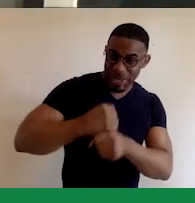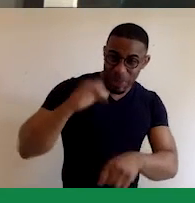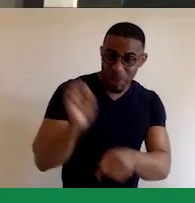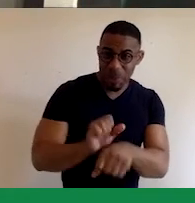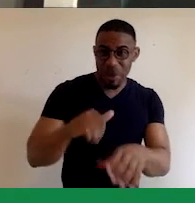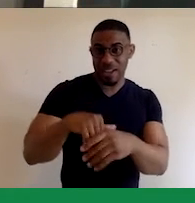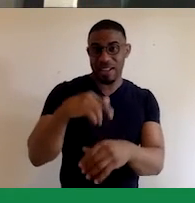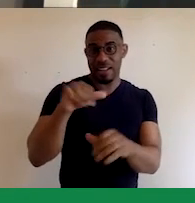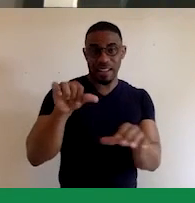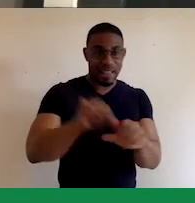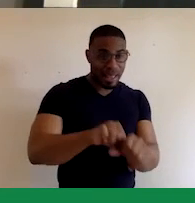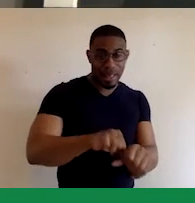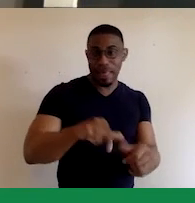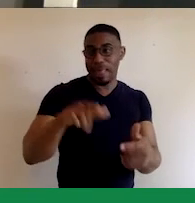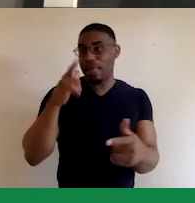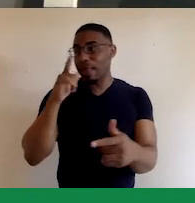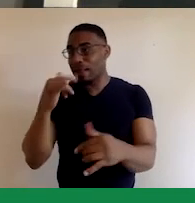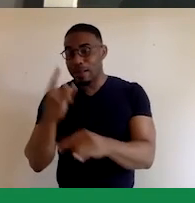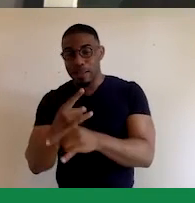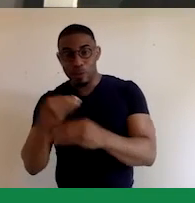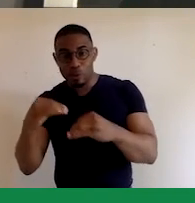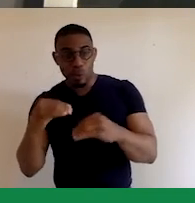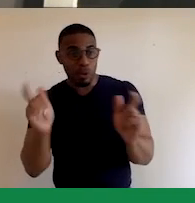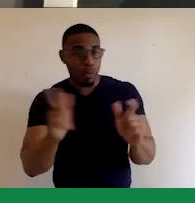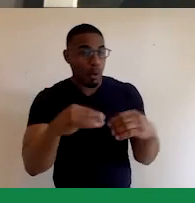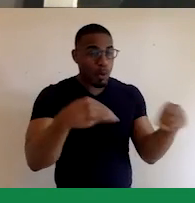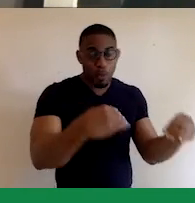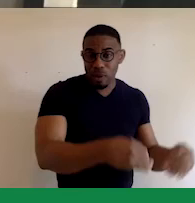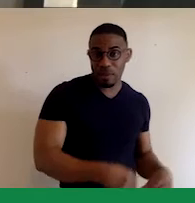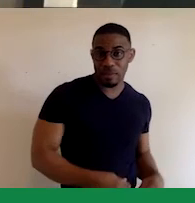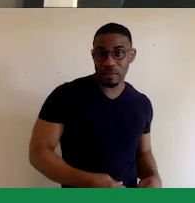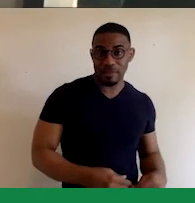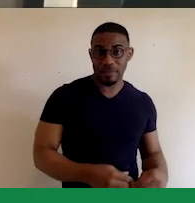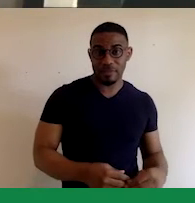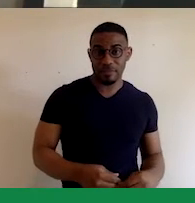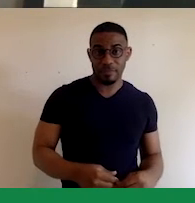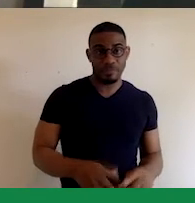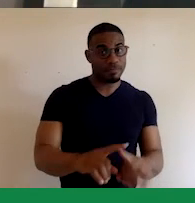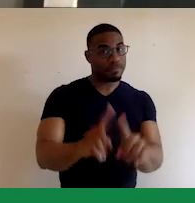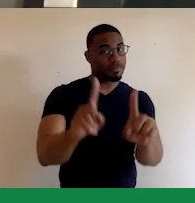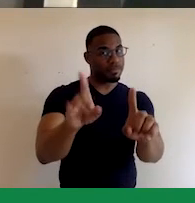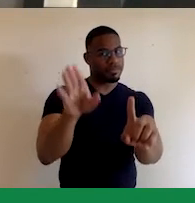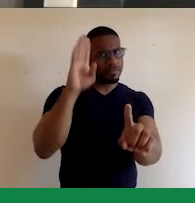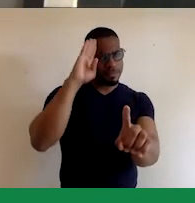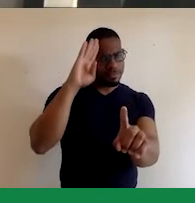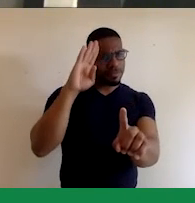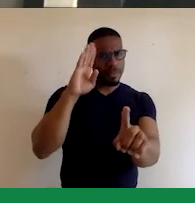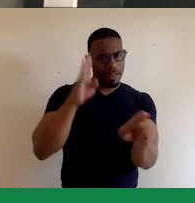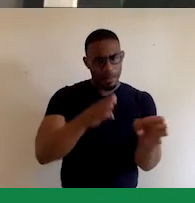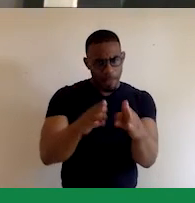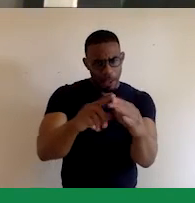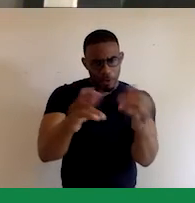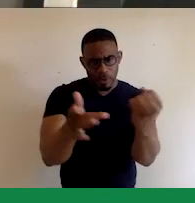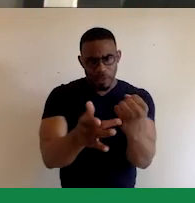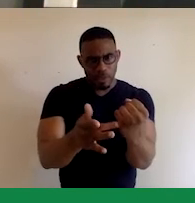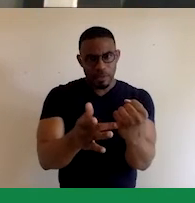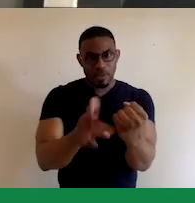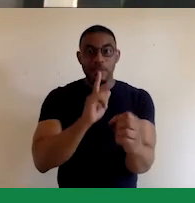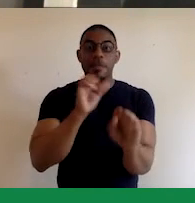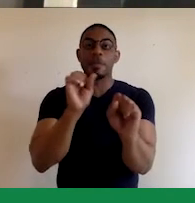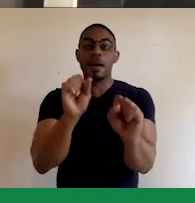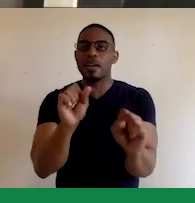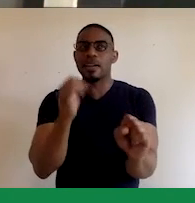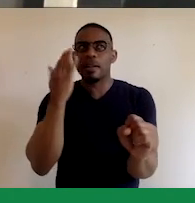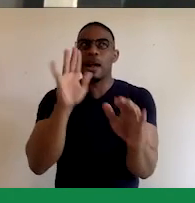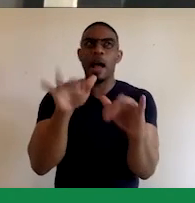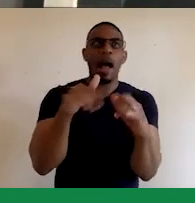spent 10 years working in gas stations, liquor stores, and small retail. However, he knew that the path to tech was possible, he